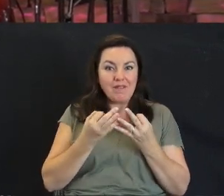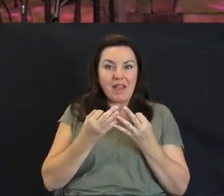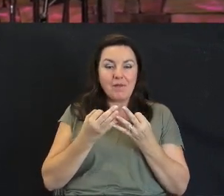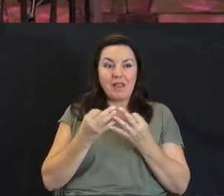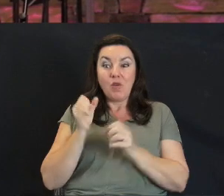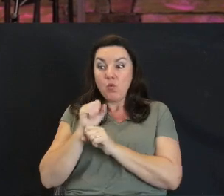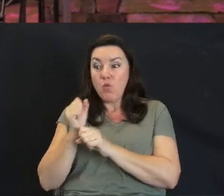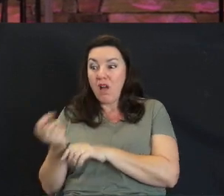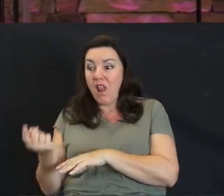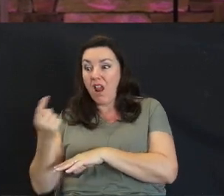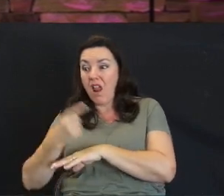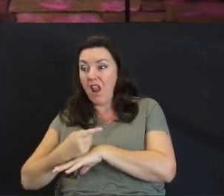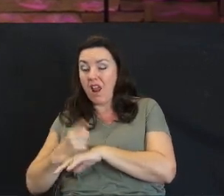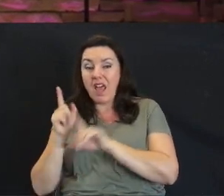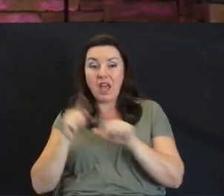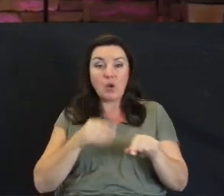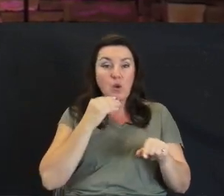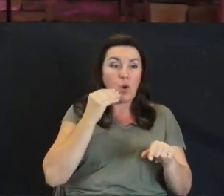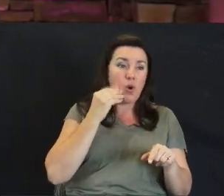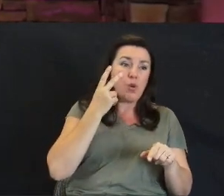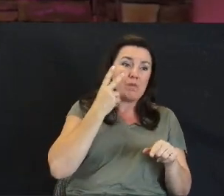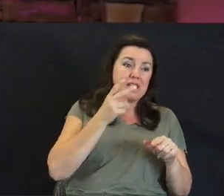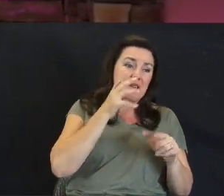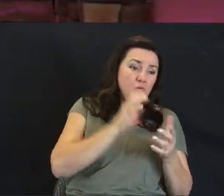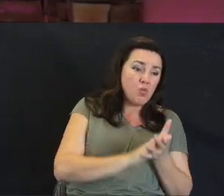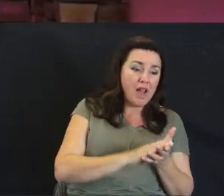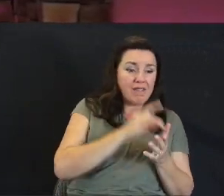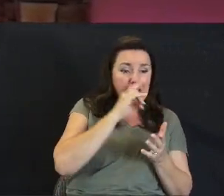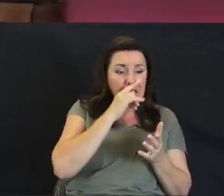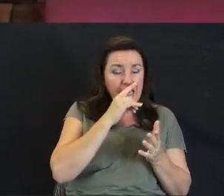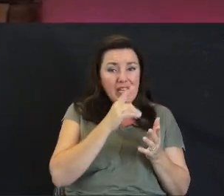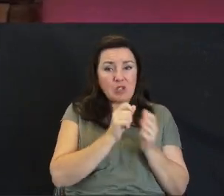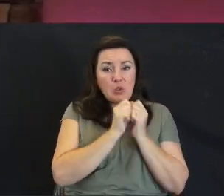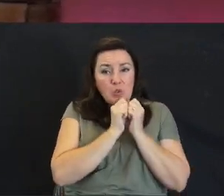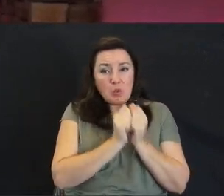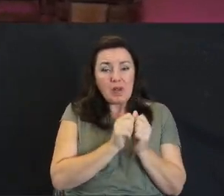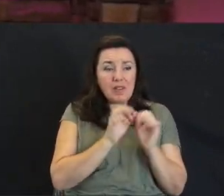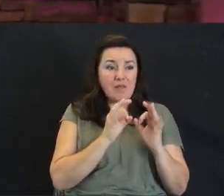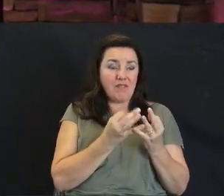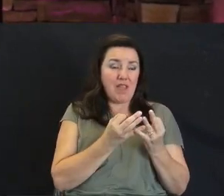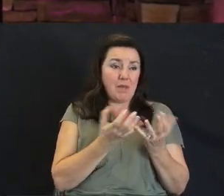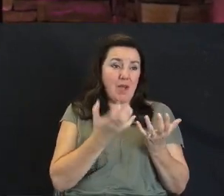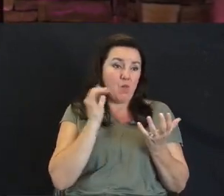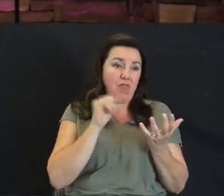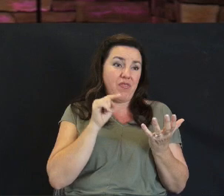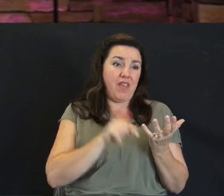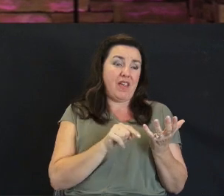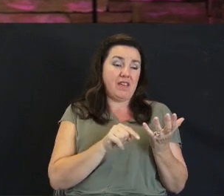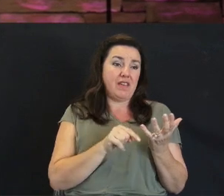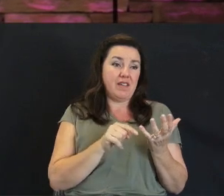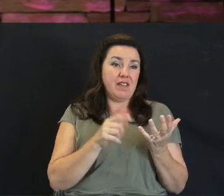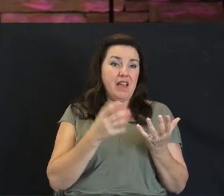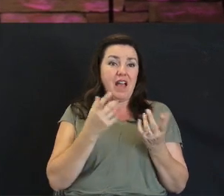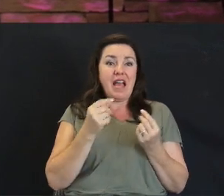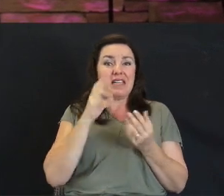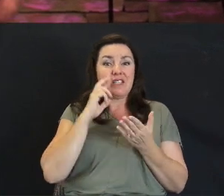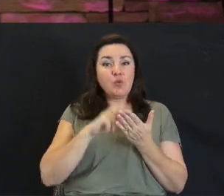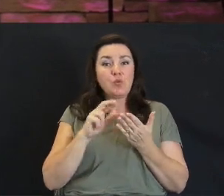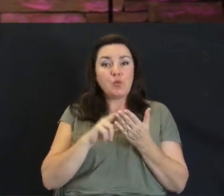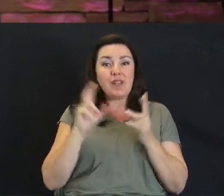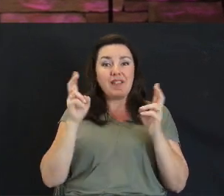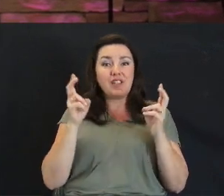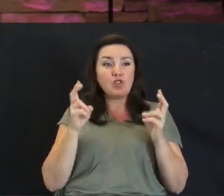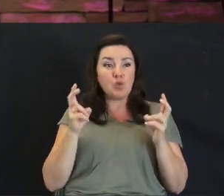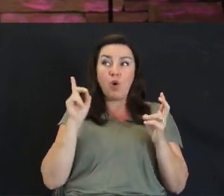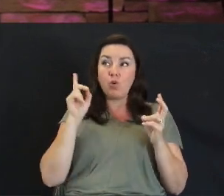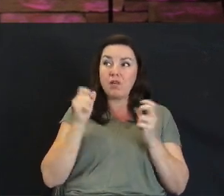day Where do you want to be? I want to go home I want to see my wife I want to see my kids I want to be at home With my family As a matter of fact I did some reading on this quote And looked at the